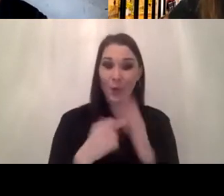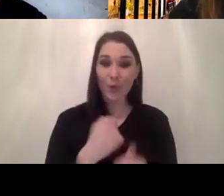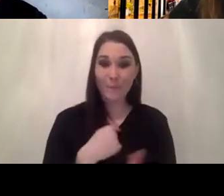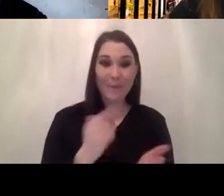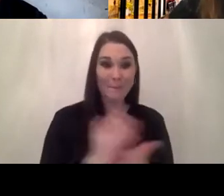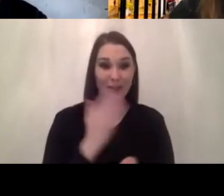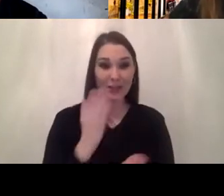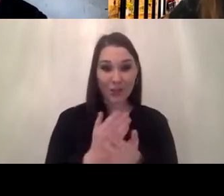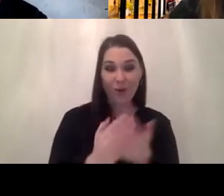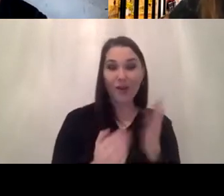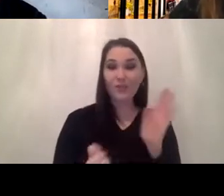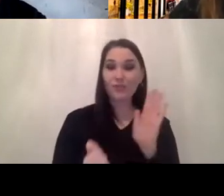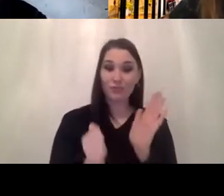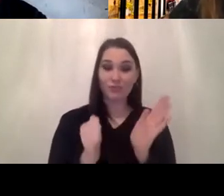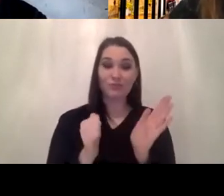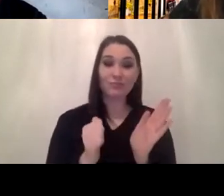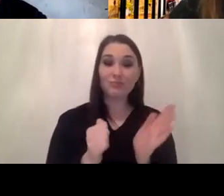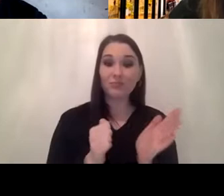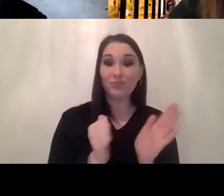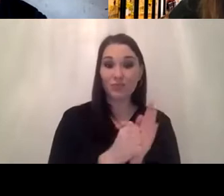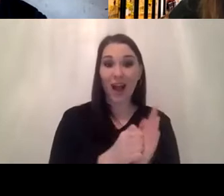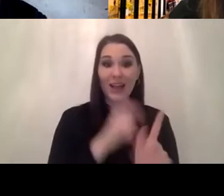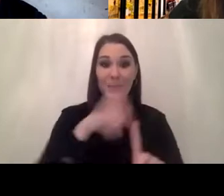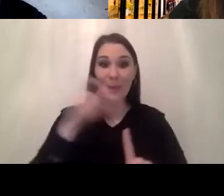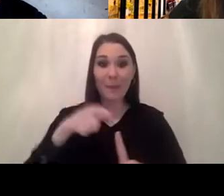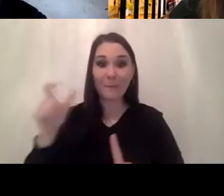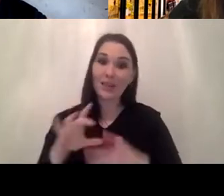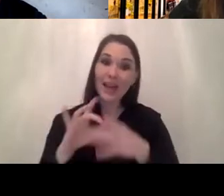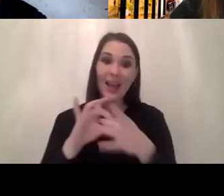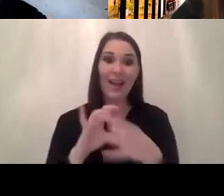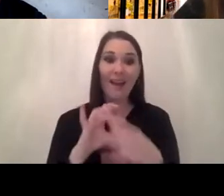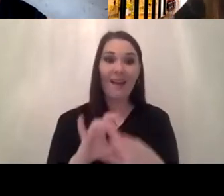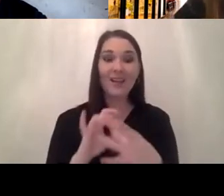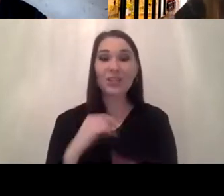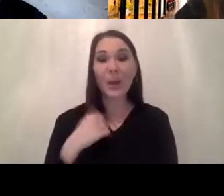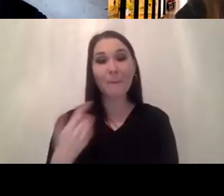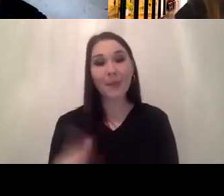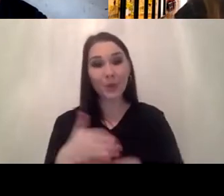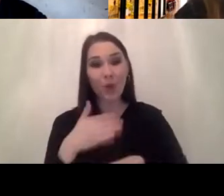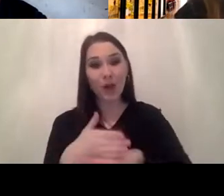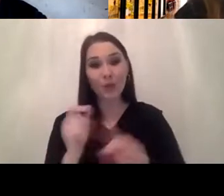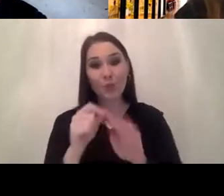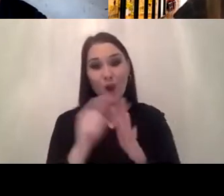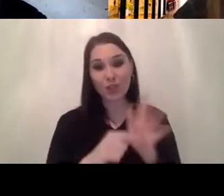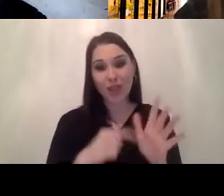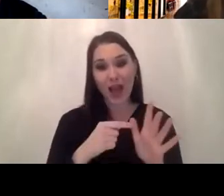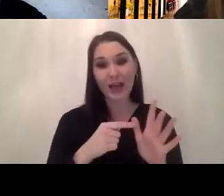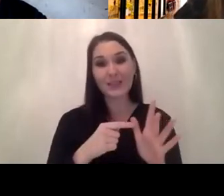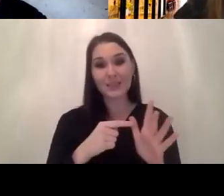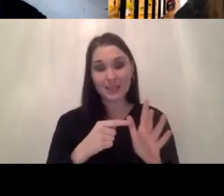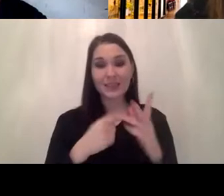people engaged in it. I mean, I've just been working on a project where we're sort of revisited all our